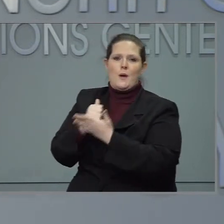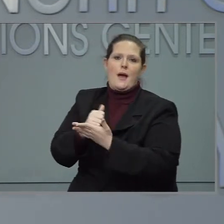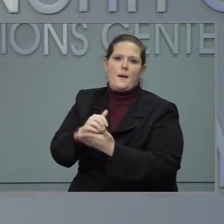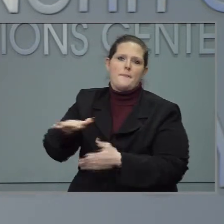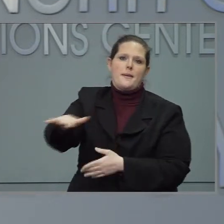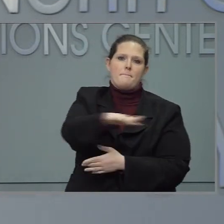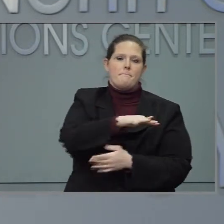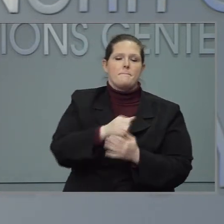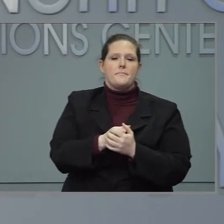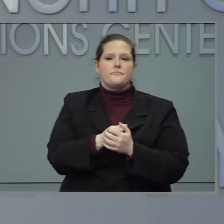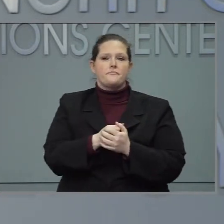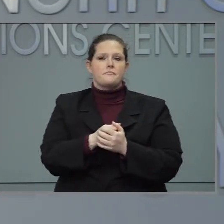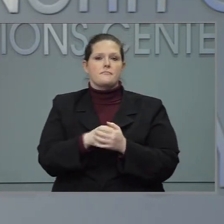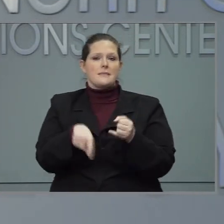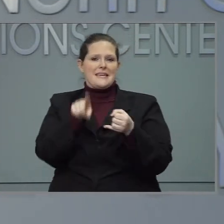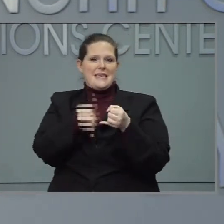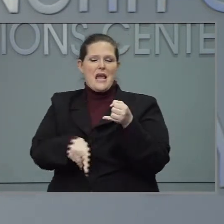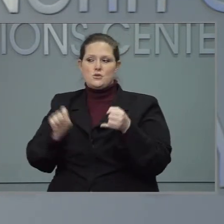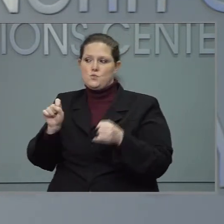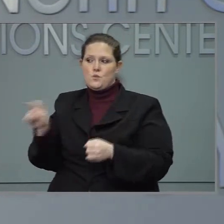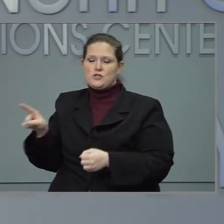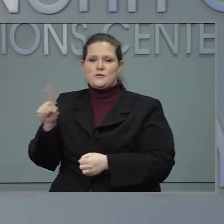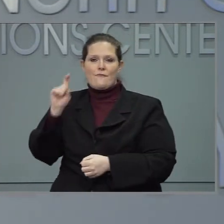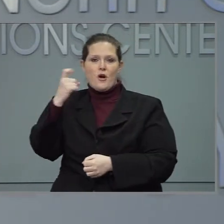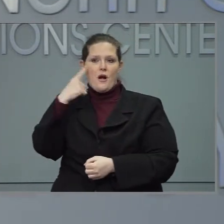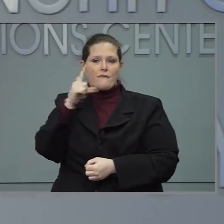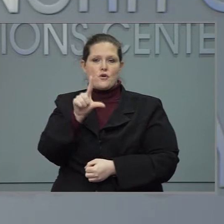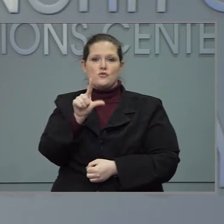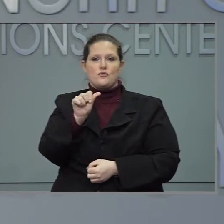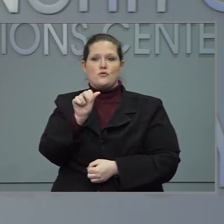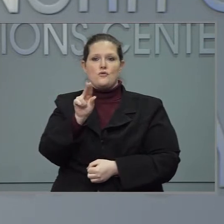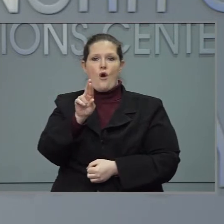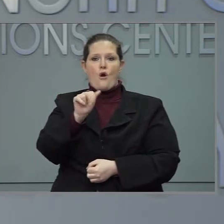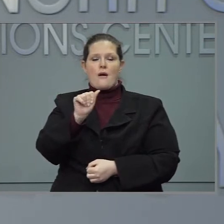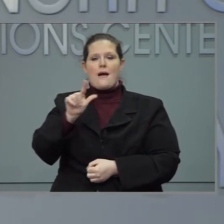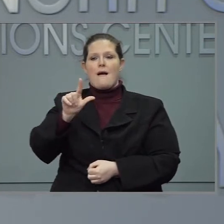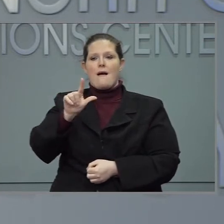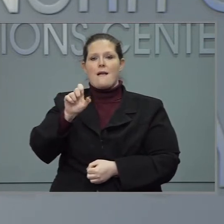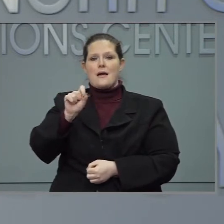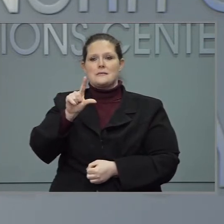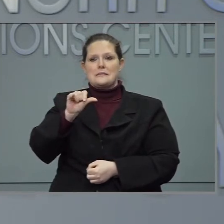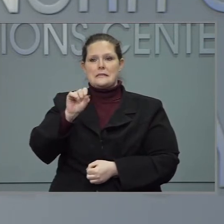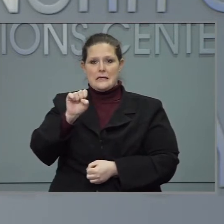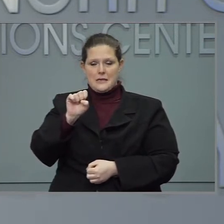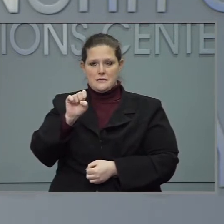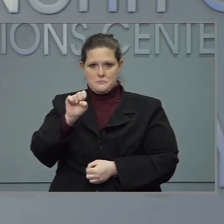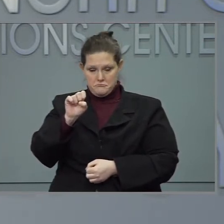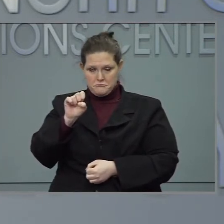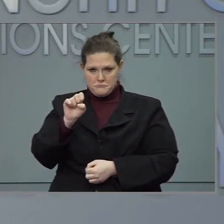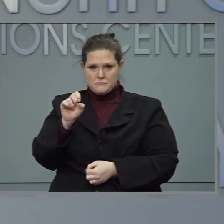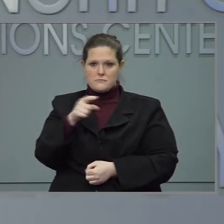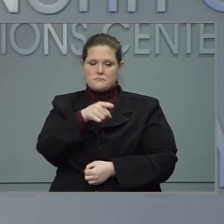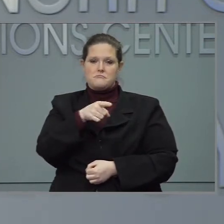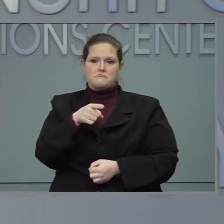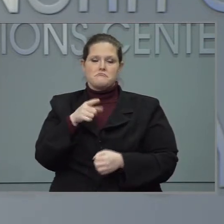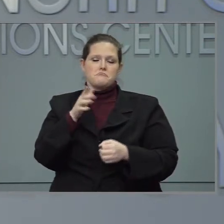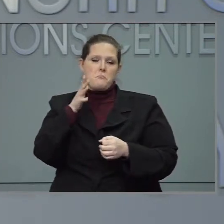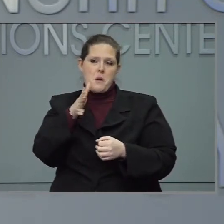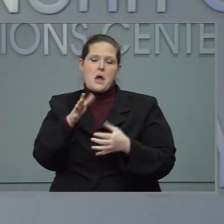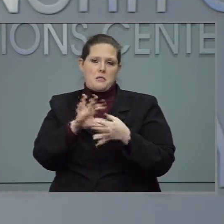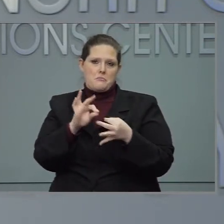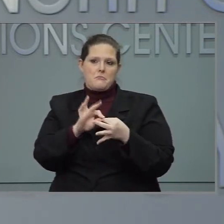Our final question for the governor will be from Laura Leslie with WRAL. Director Charlie Peruse will be available for questions after.